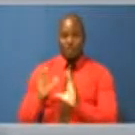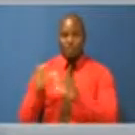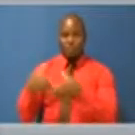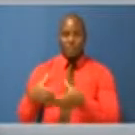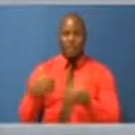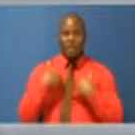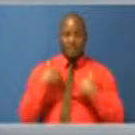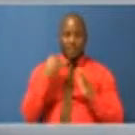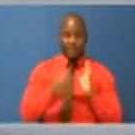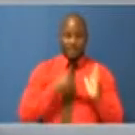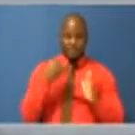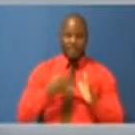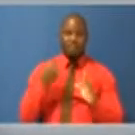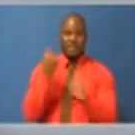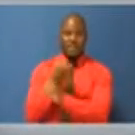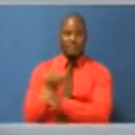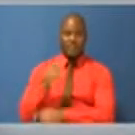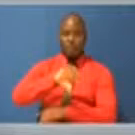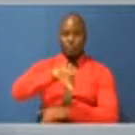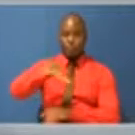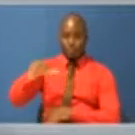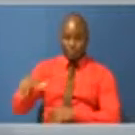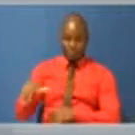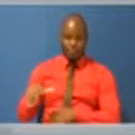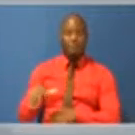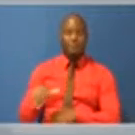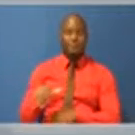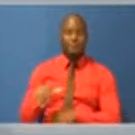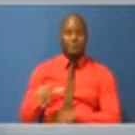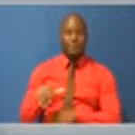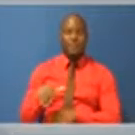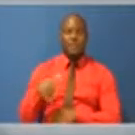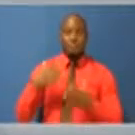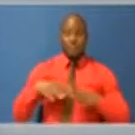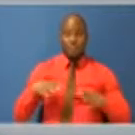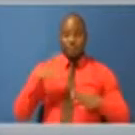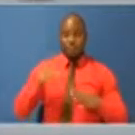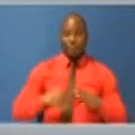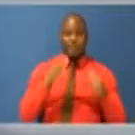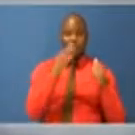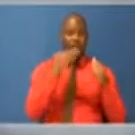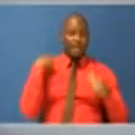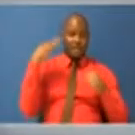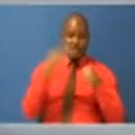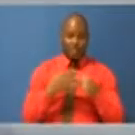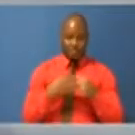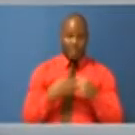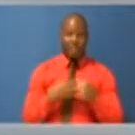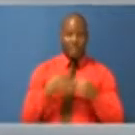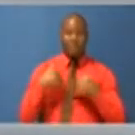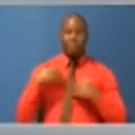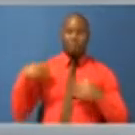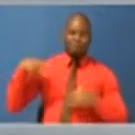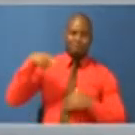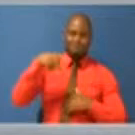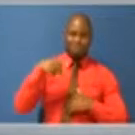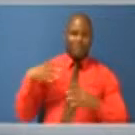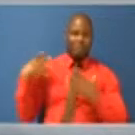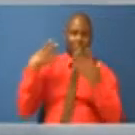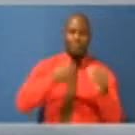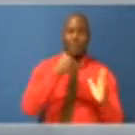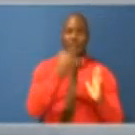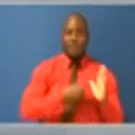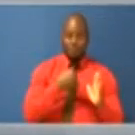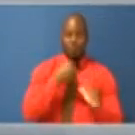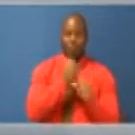area let's have industries in every constituency so that uh you know people from kebrak and they don't have to walk to industrial area they